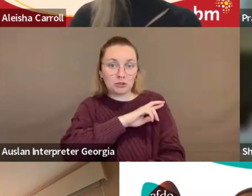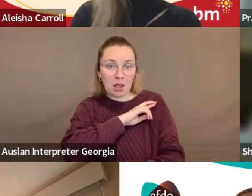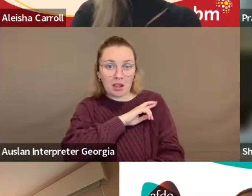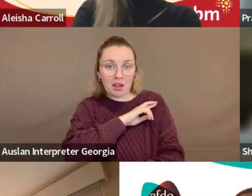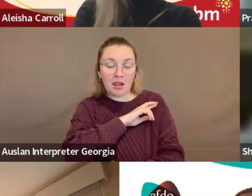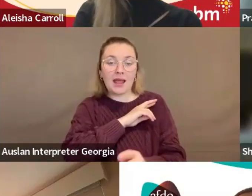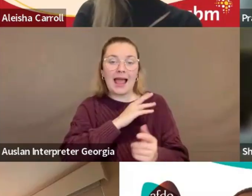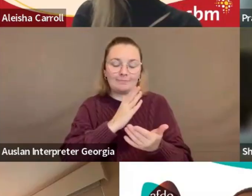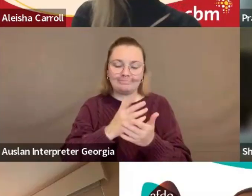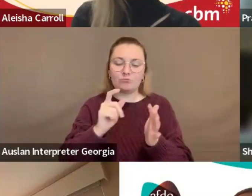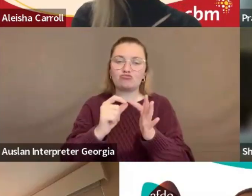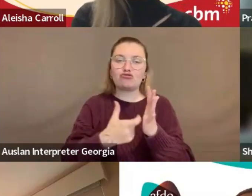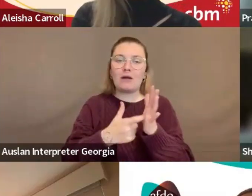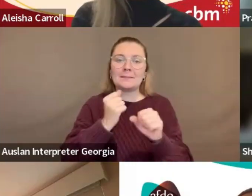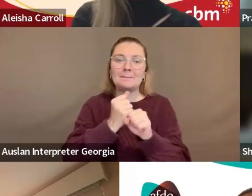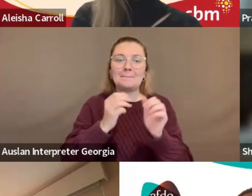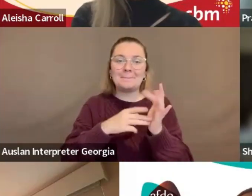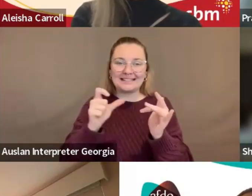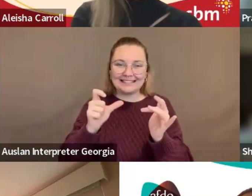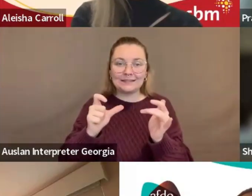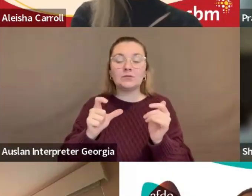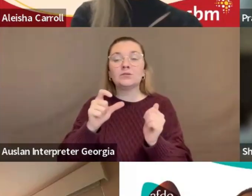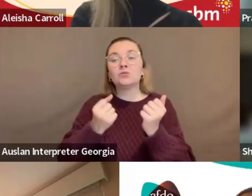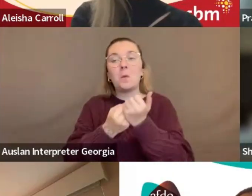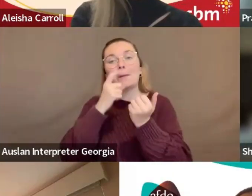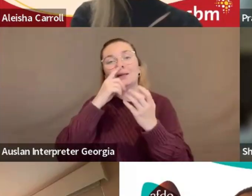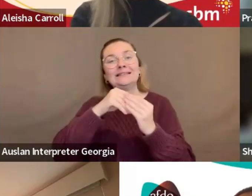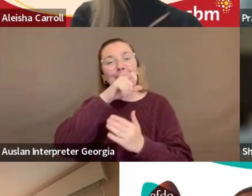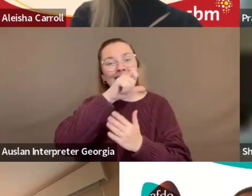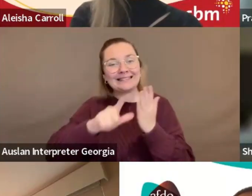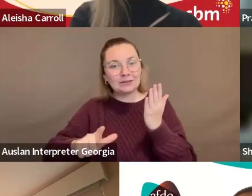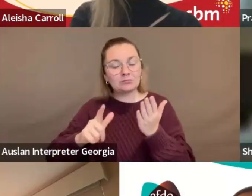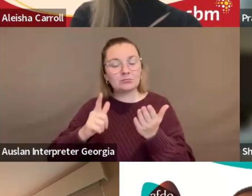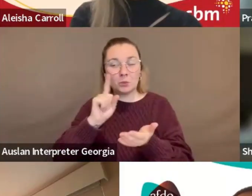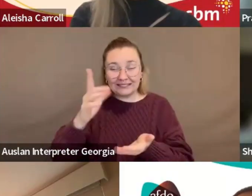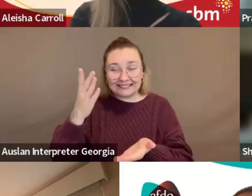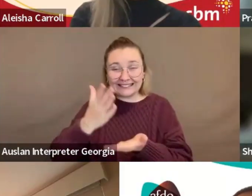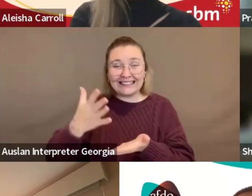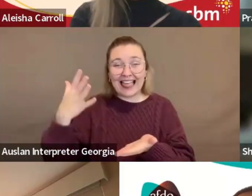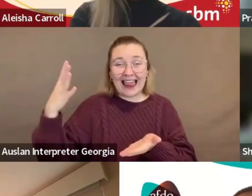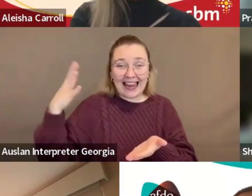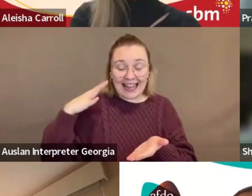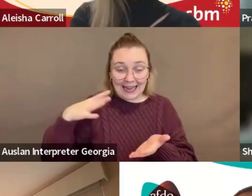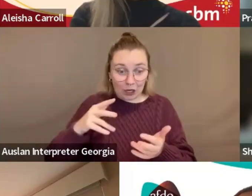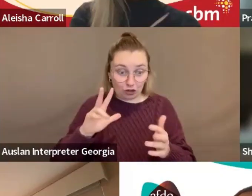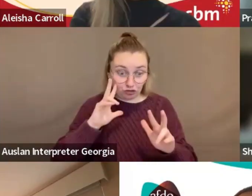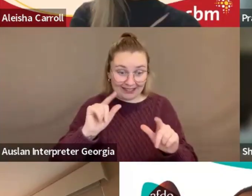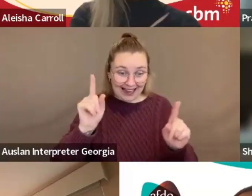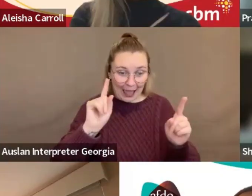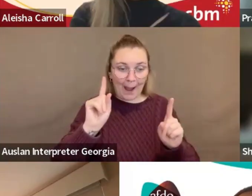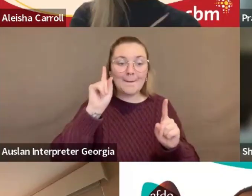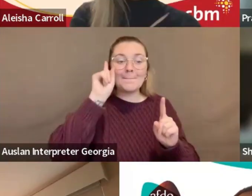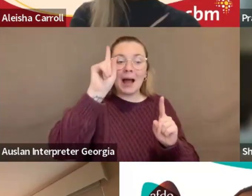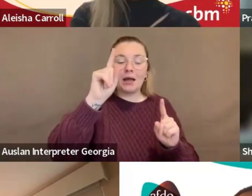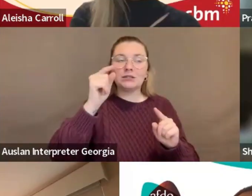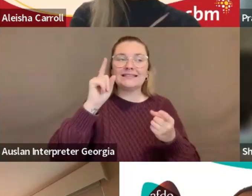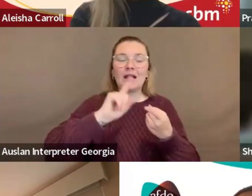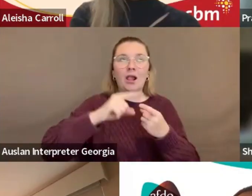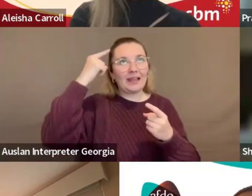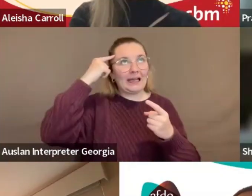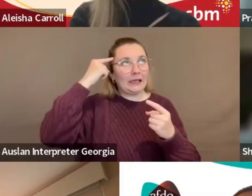and pragmatically in supporting people with disabilities, addressing immediate needs whilst continuing to allocate for greater funding